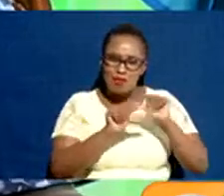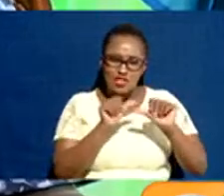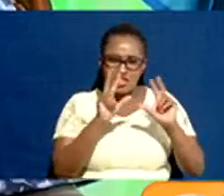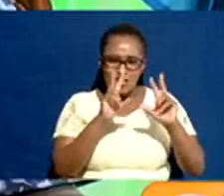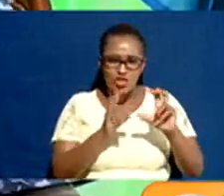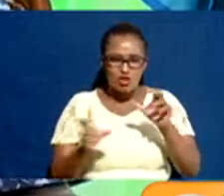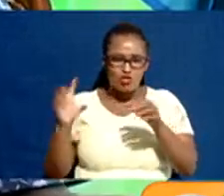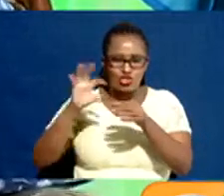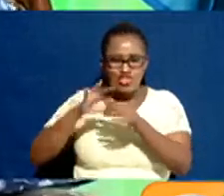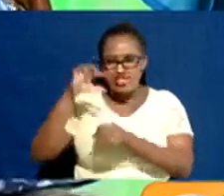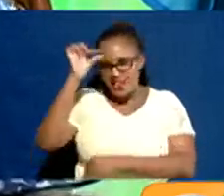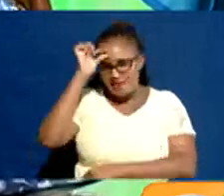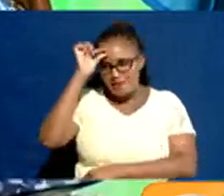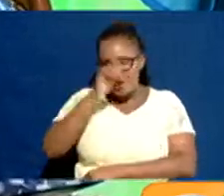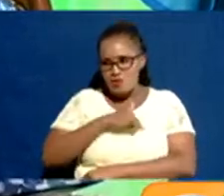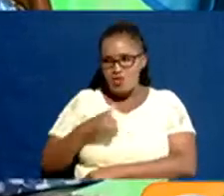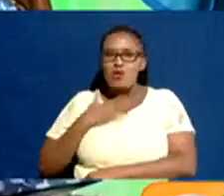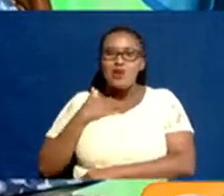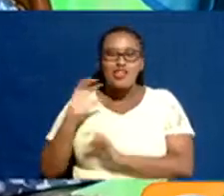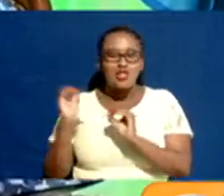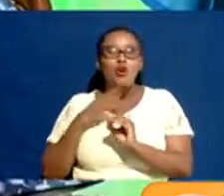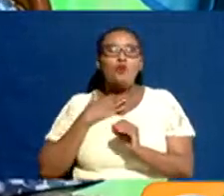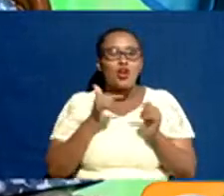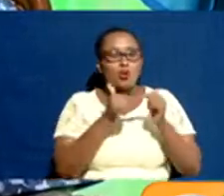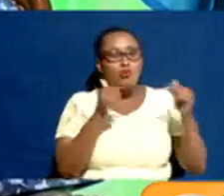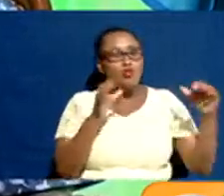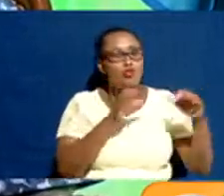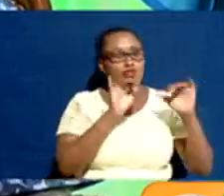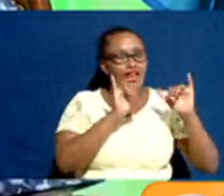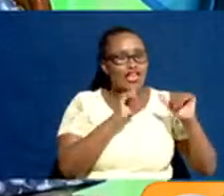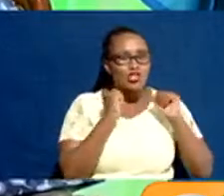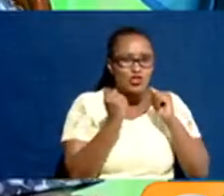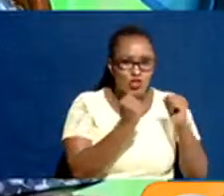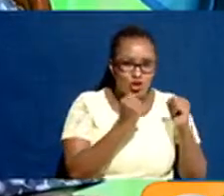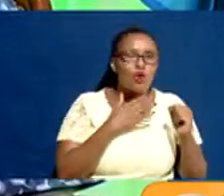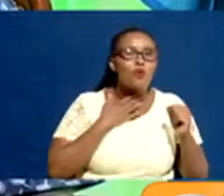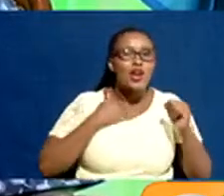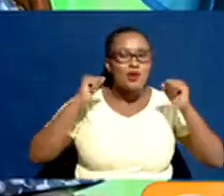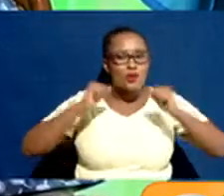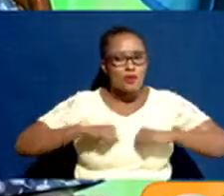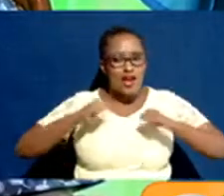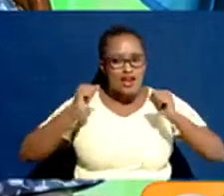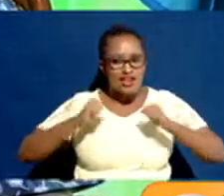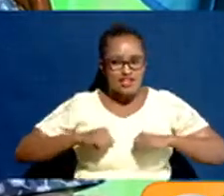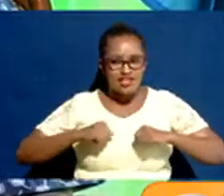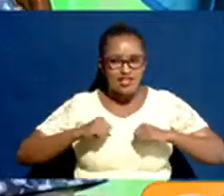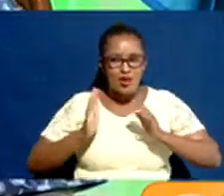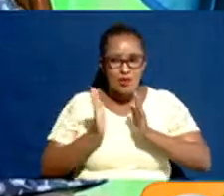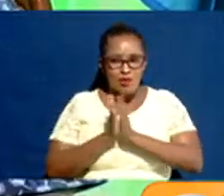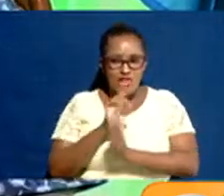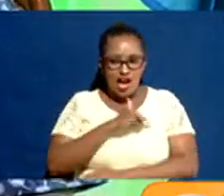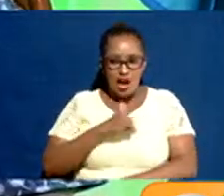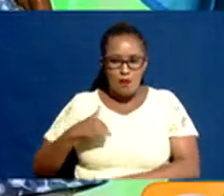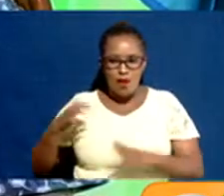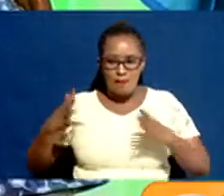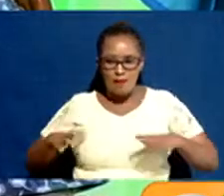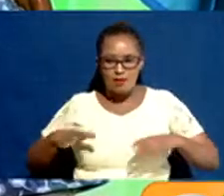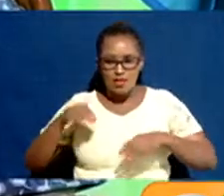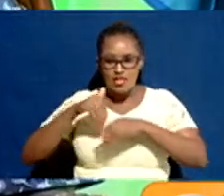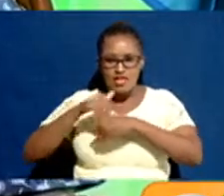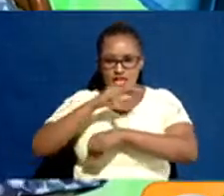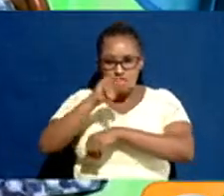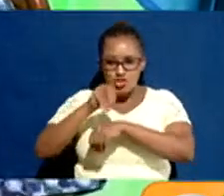no. We want the opposition to remain strong. We want them to agree with our people in the National